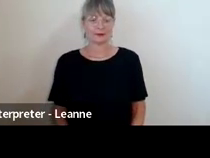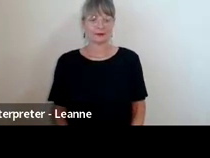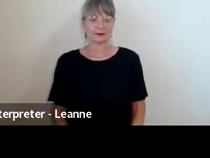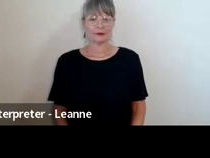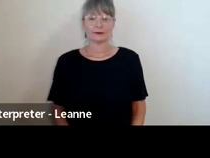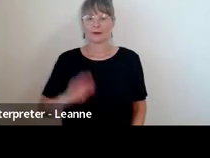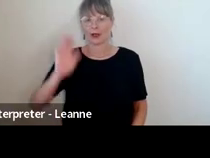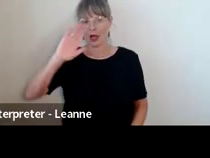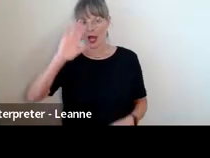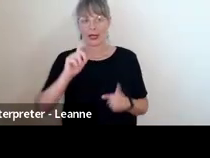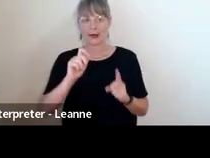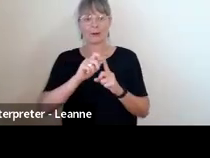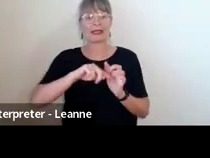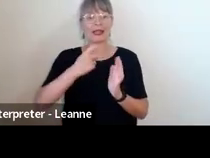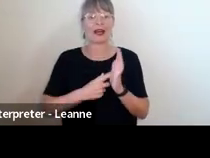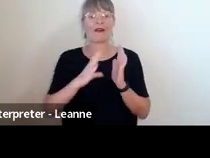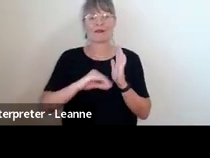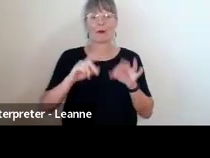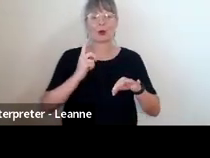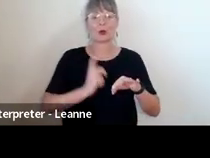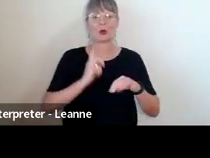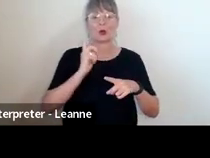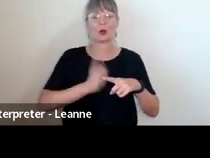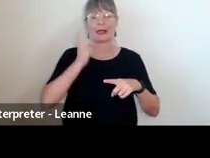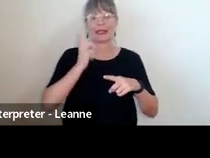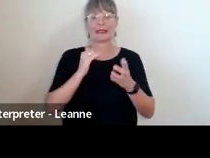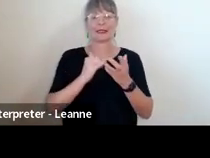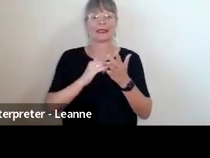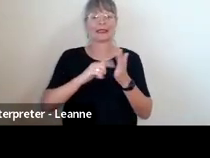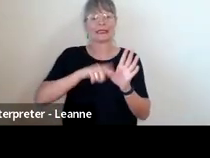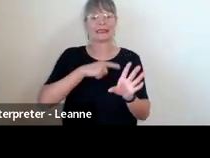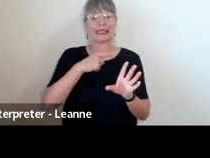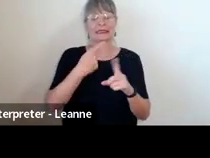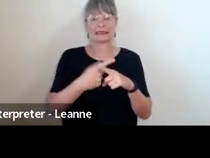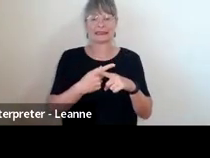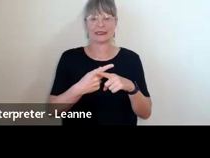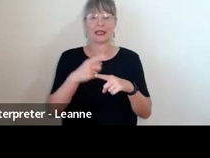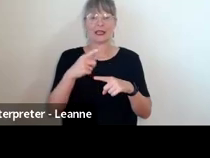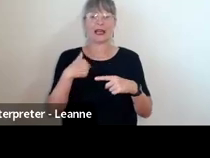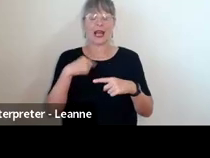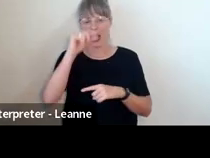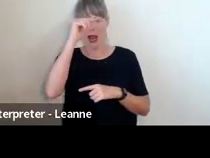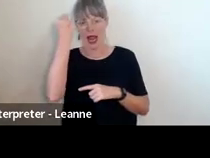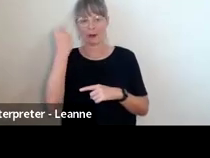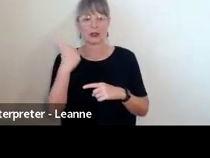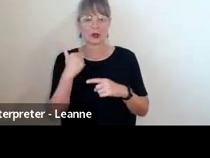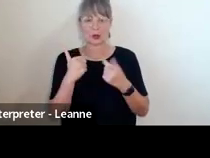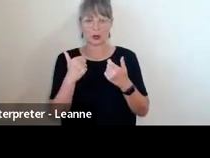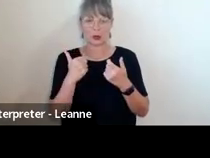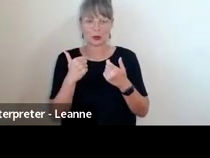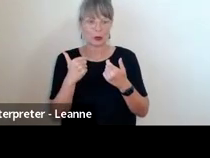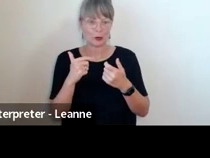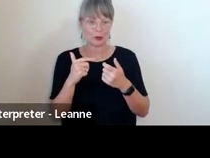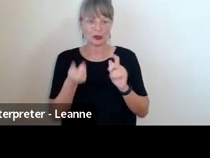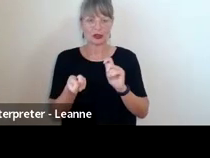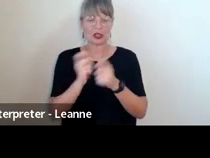Hi, I'm Peter from Quick-Stix. Our mission is to revolutionise wound care using a NASA-designed healing gauze. We've pinpointed 2